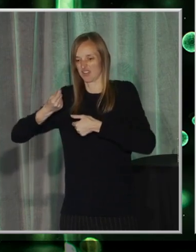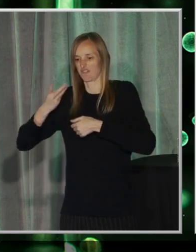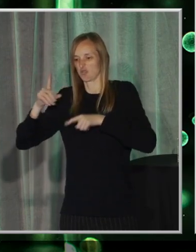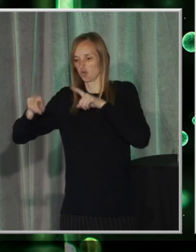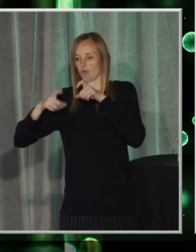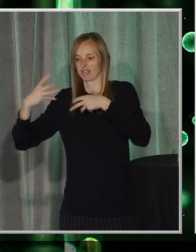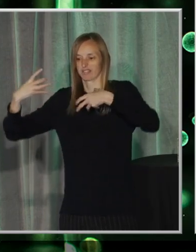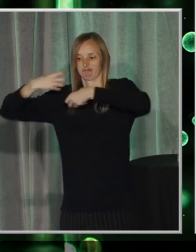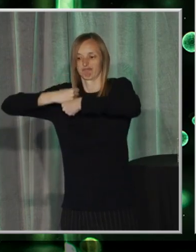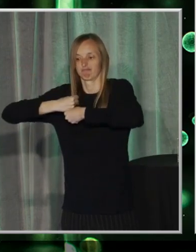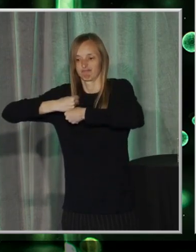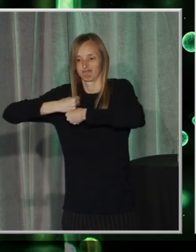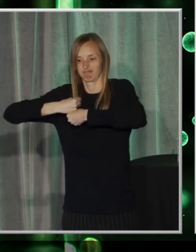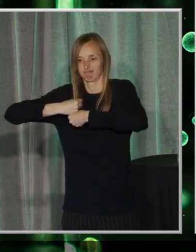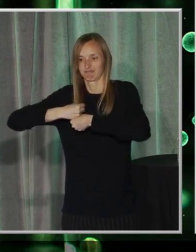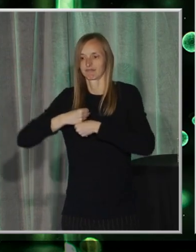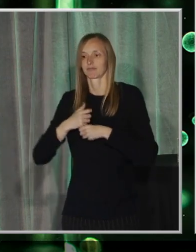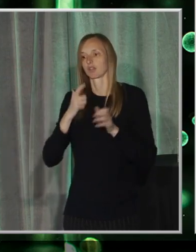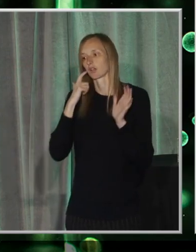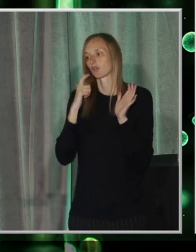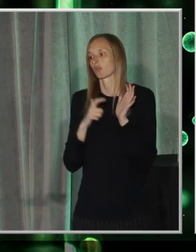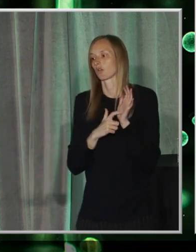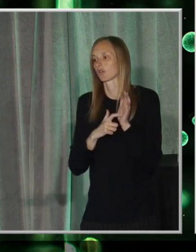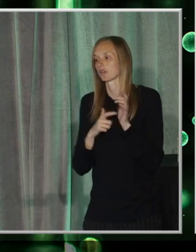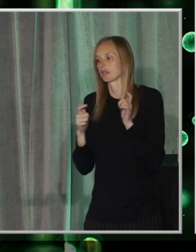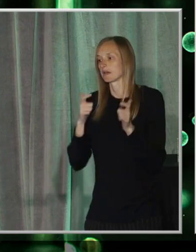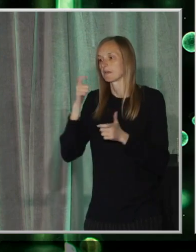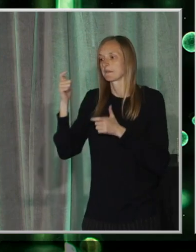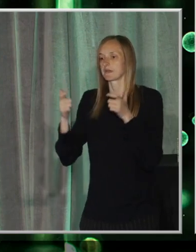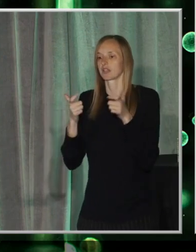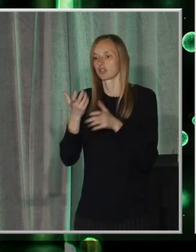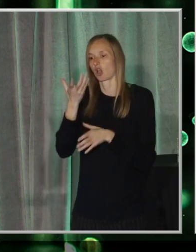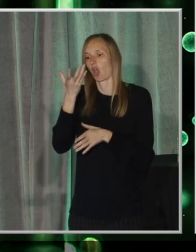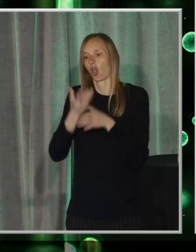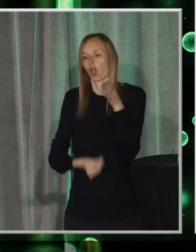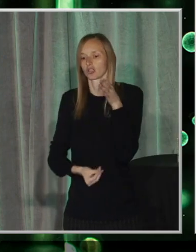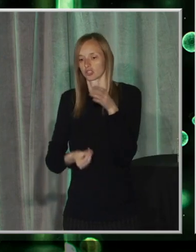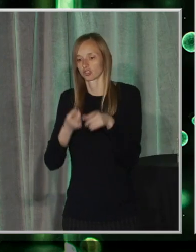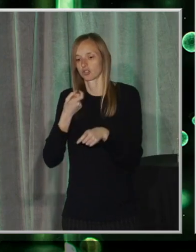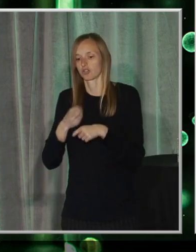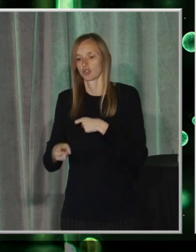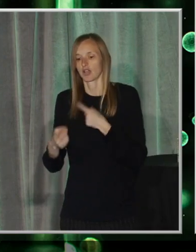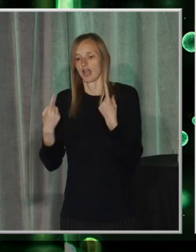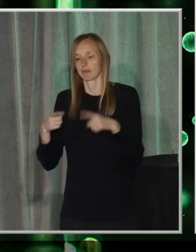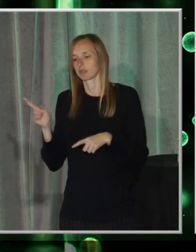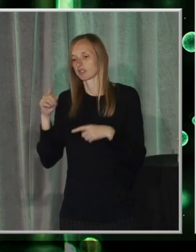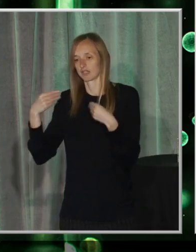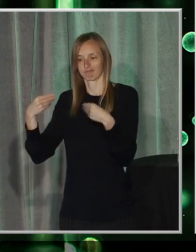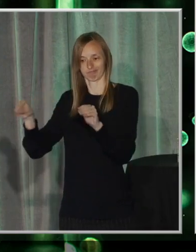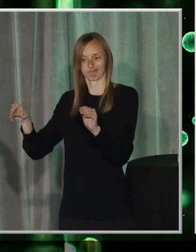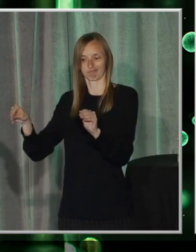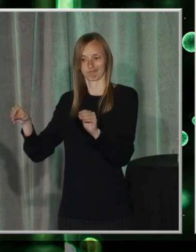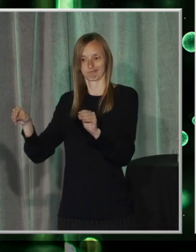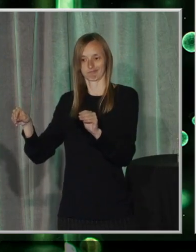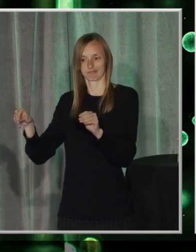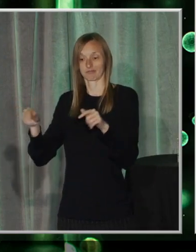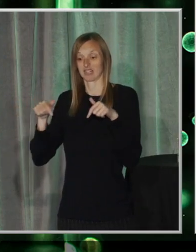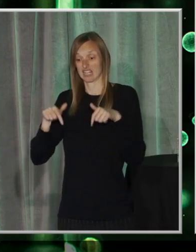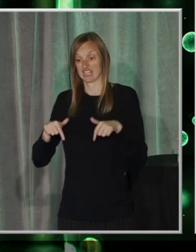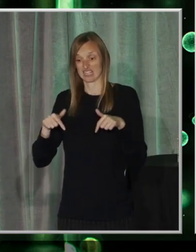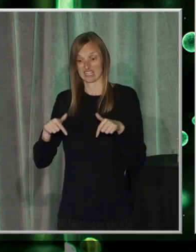themselves. I noticed that the largest loss of produce happens at the retail level. Is this